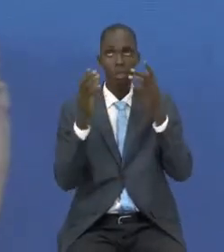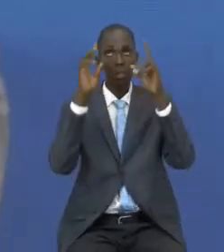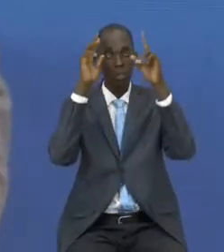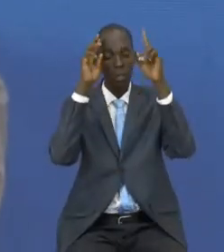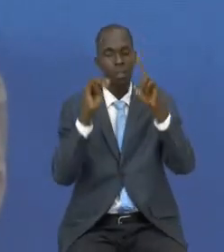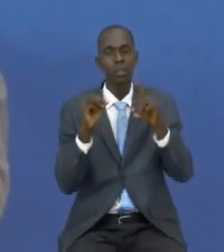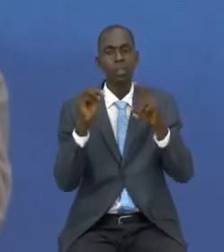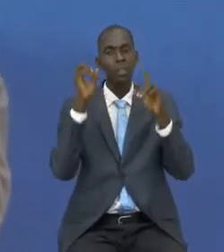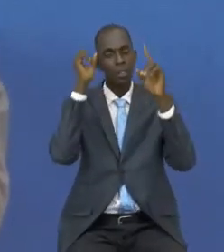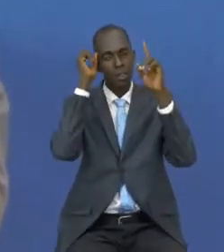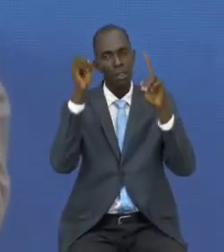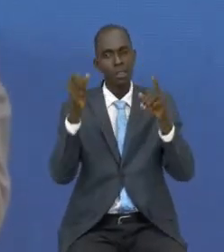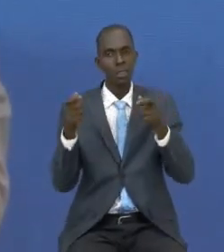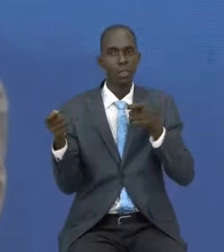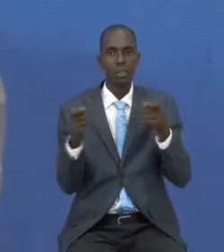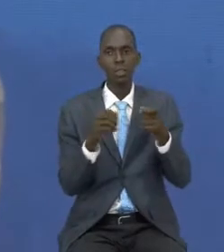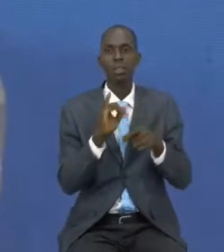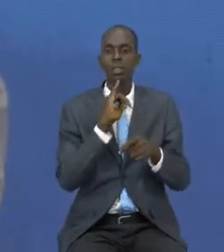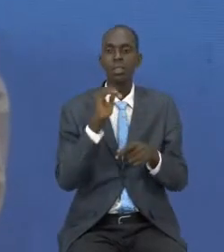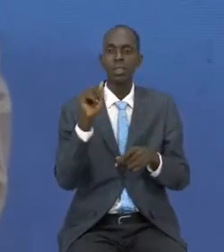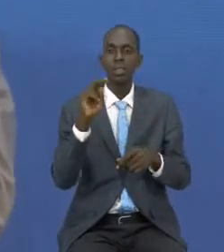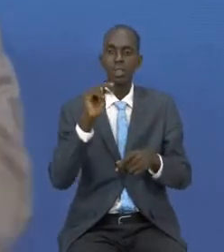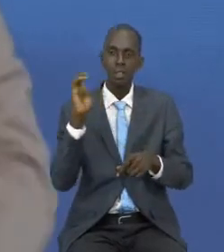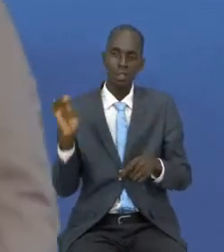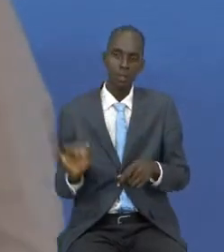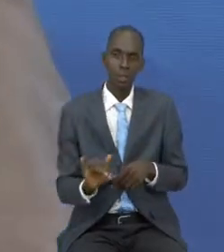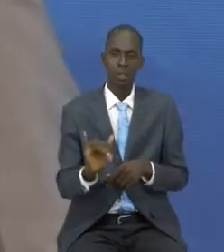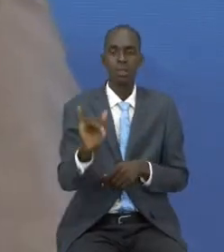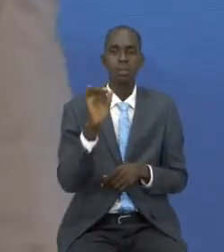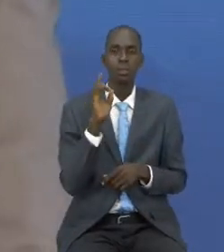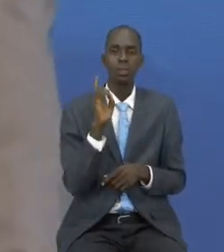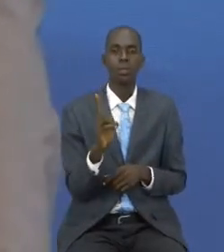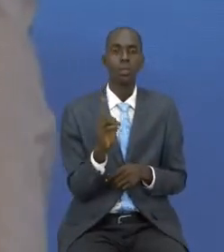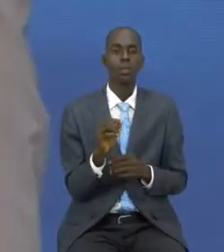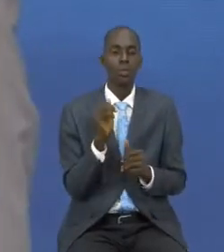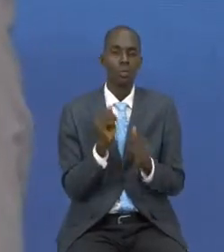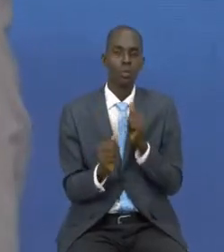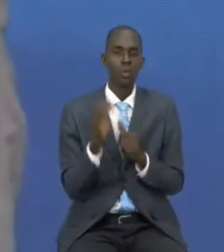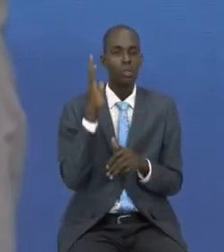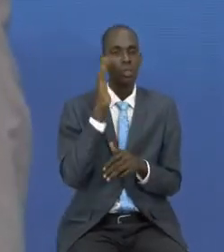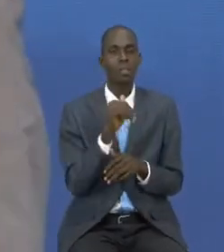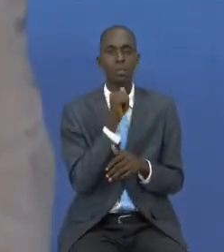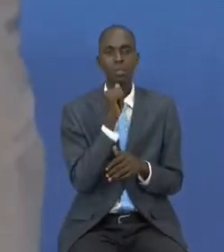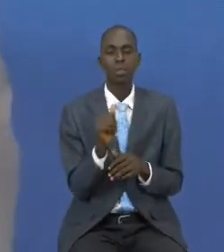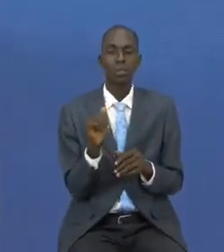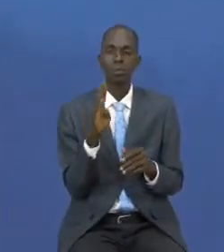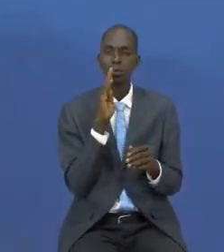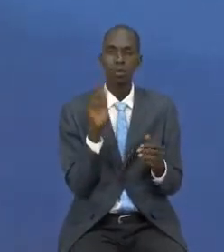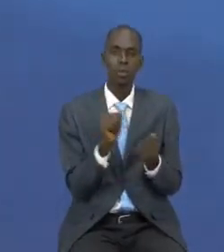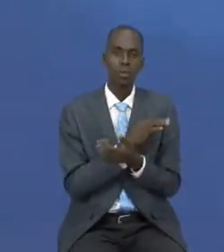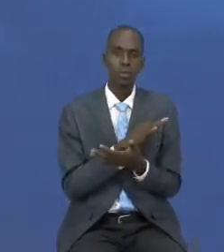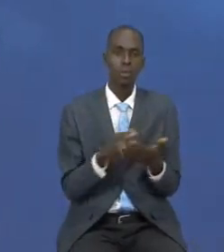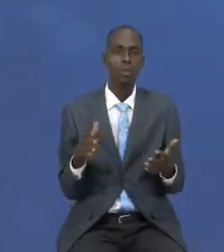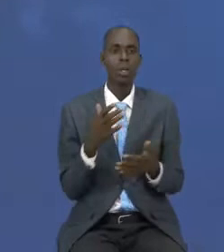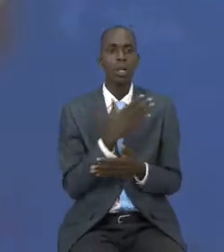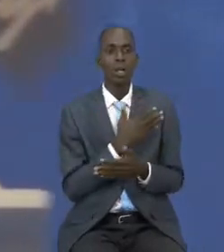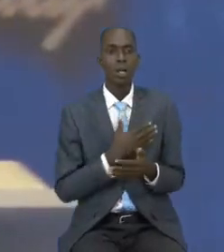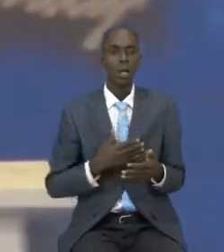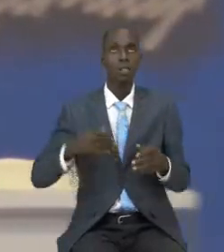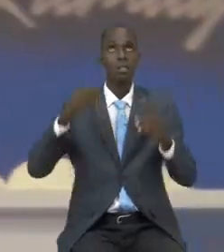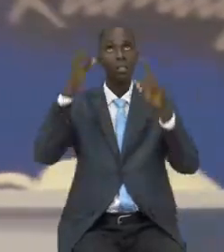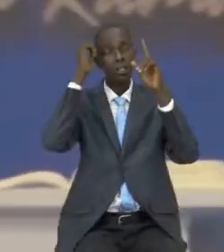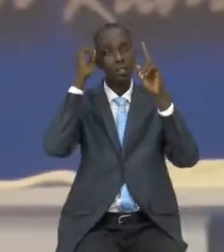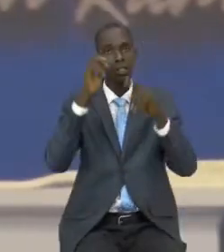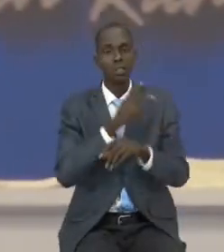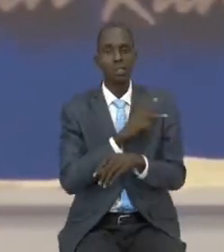dominion is an everlasting dominion which shall not pass away, and his kingdom,